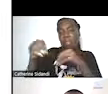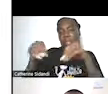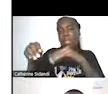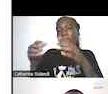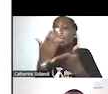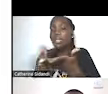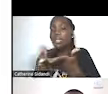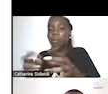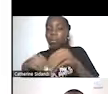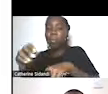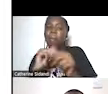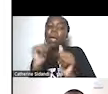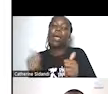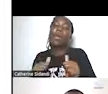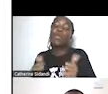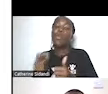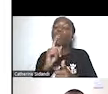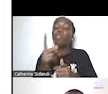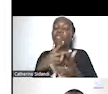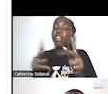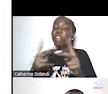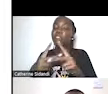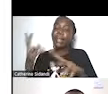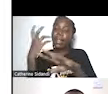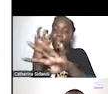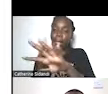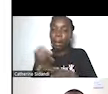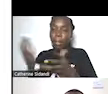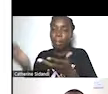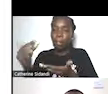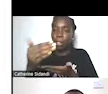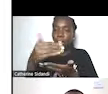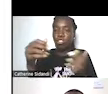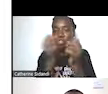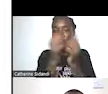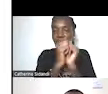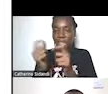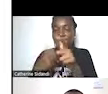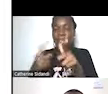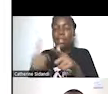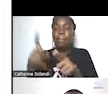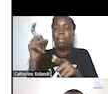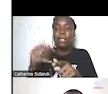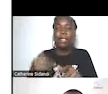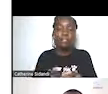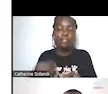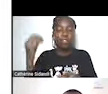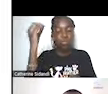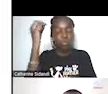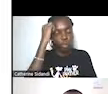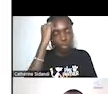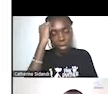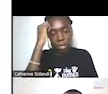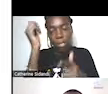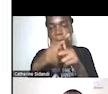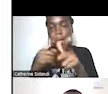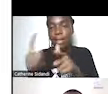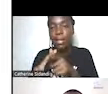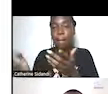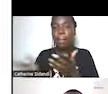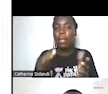with this one here, it is very difficult to bring it together. So it requires that you have that knowledge also, just to bring that into place. I